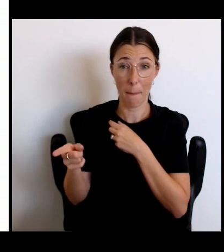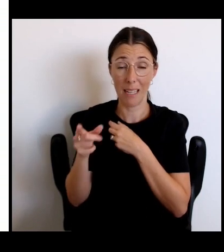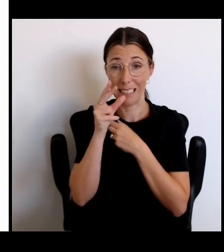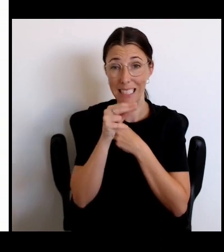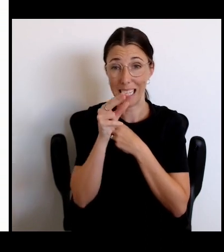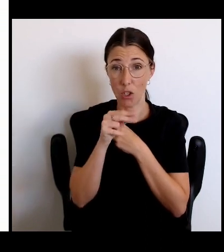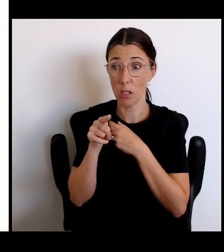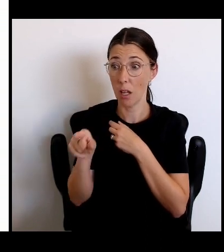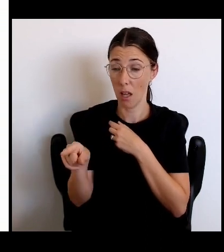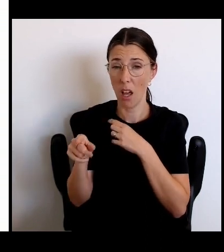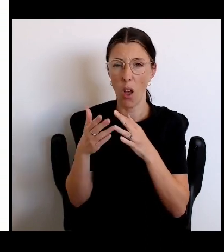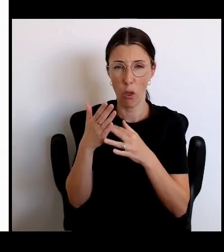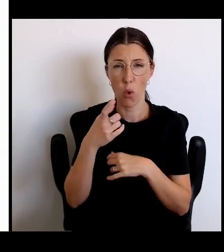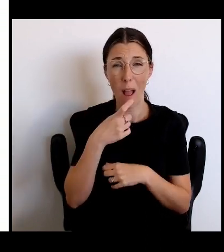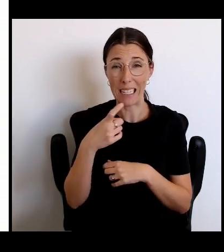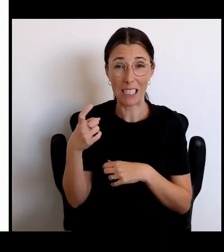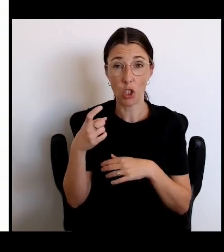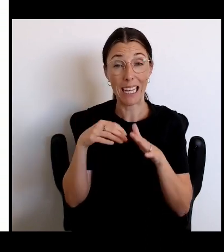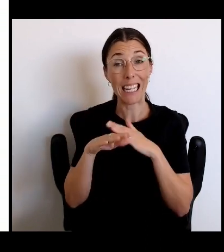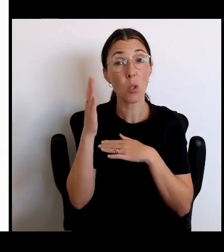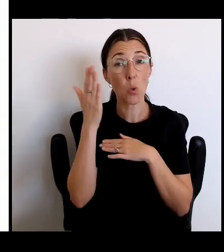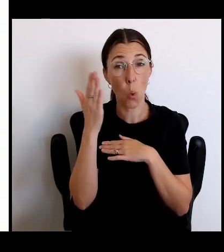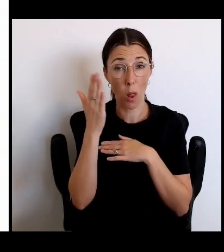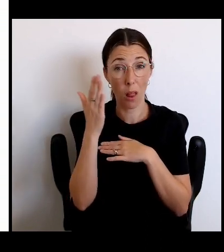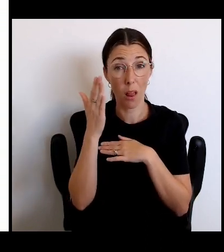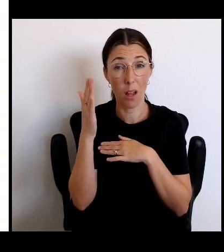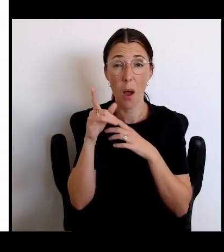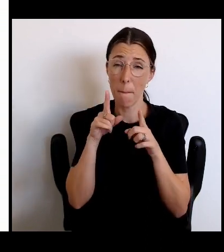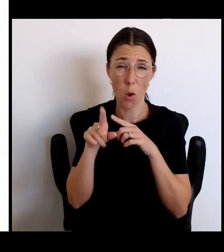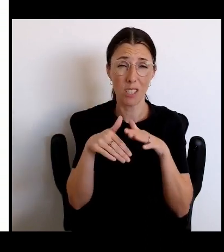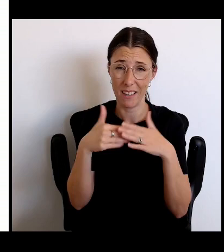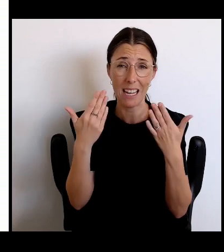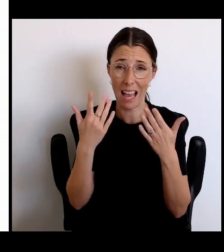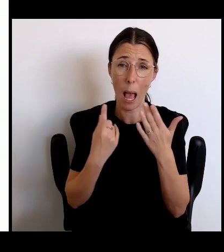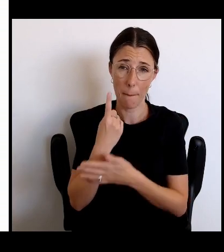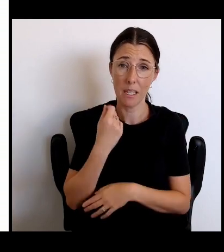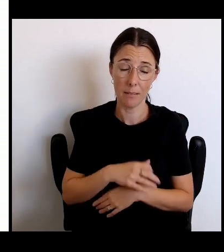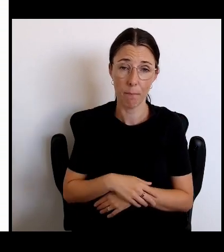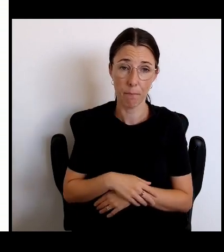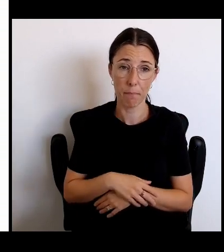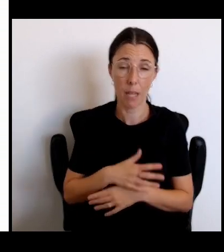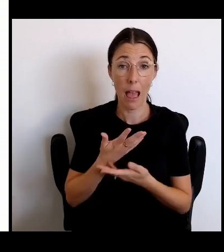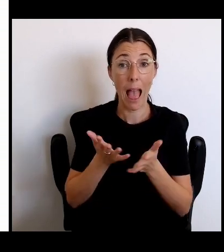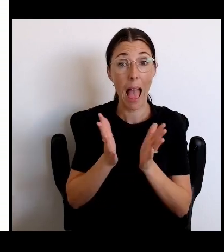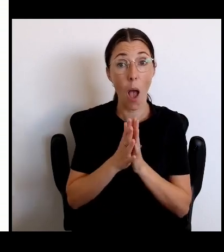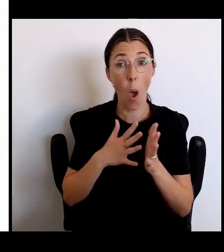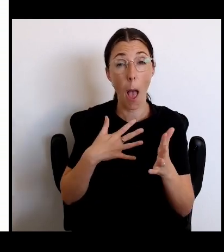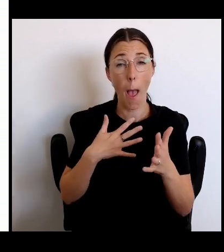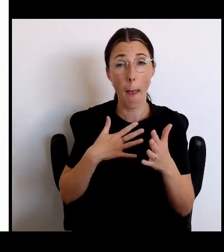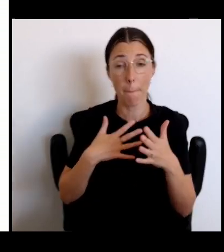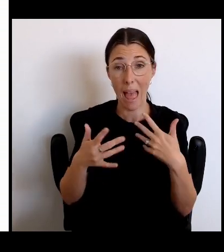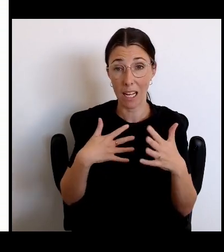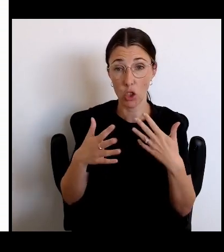at school for, most of their day. How are they going to manage nicotine withdrawal